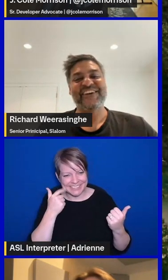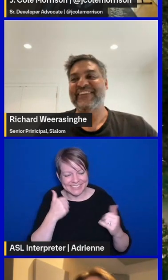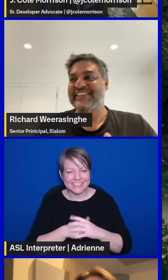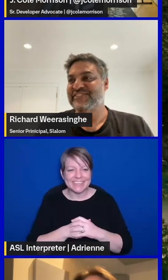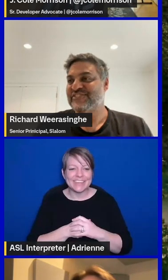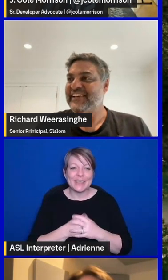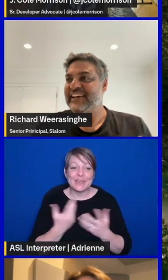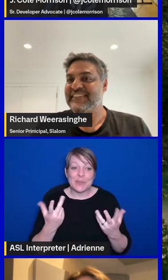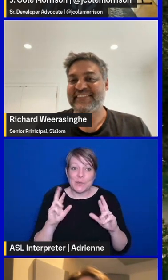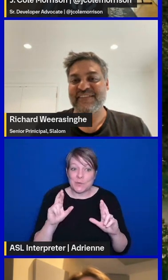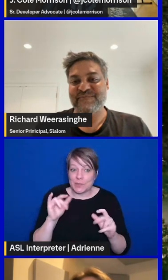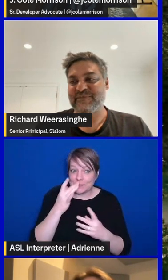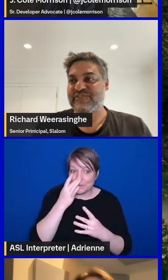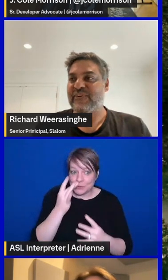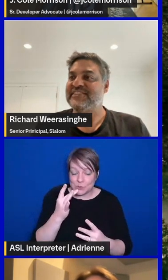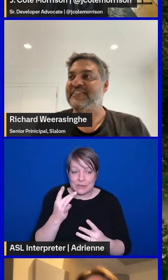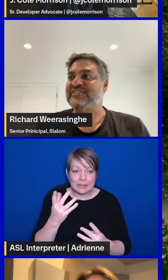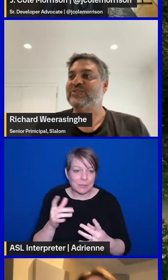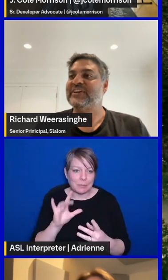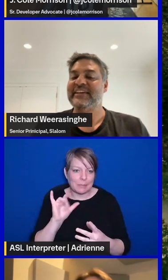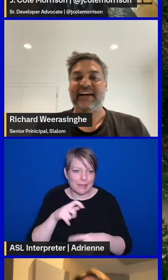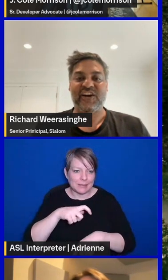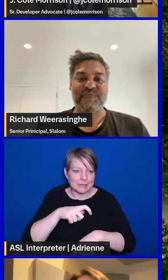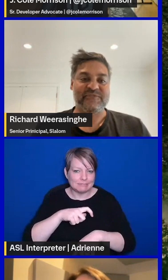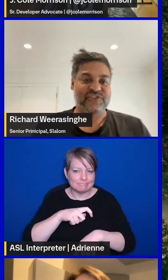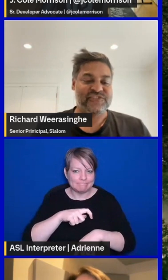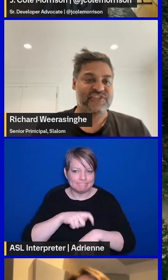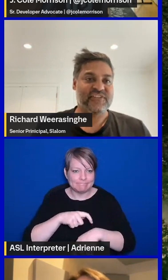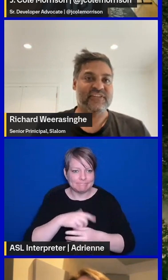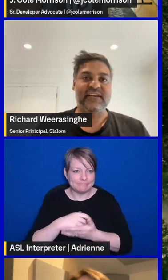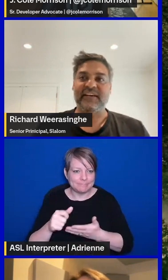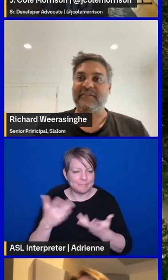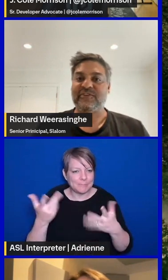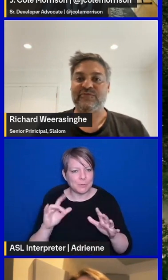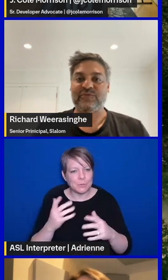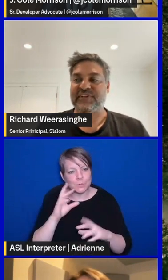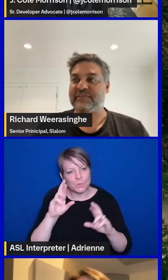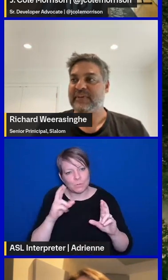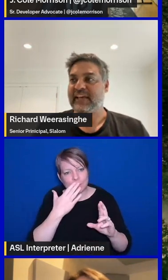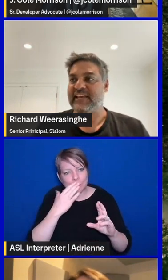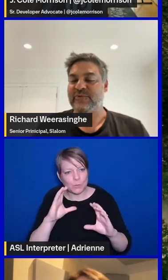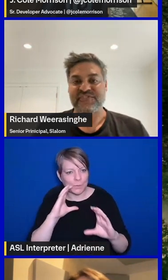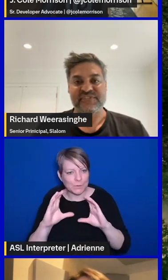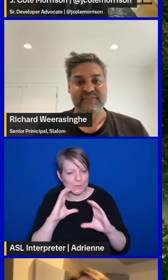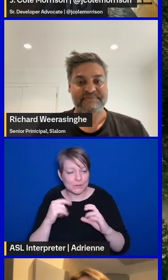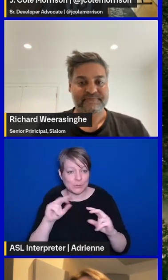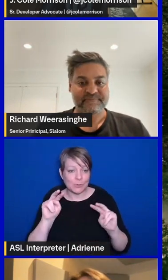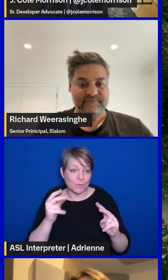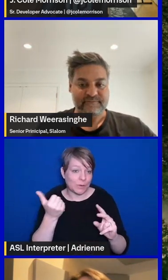So hopefully that's interesting. That pretty much rounds out the talk. I hope that was a good session. Look forward to any questions.